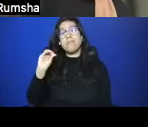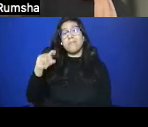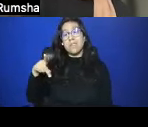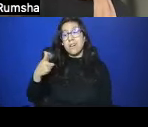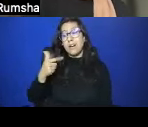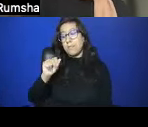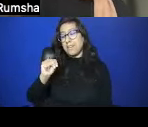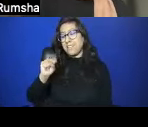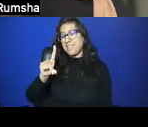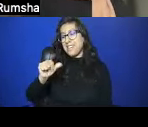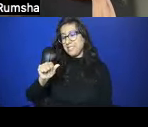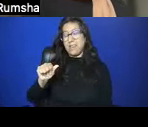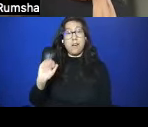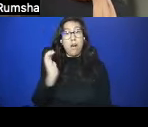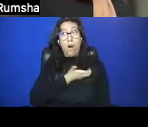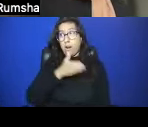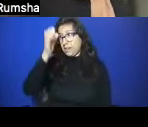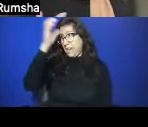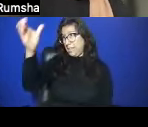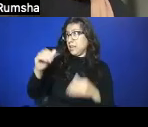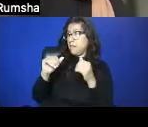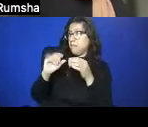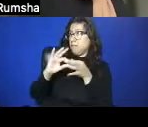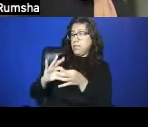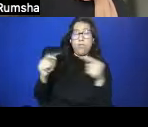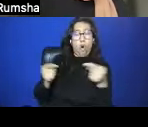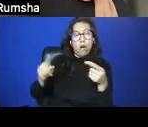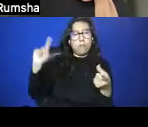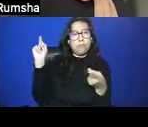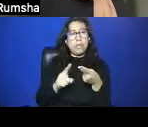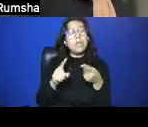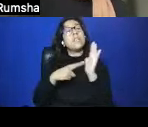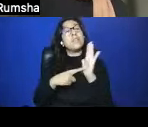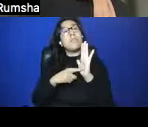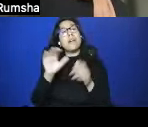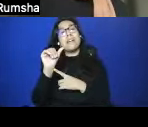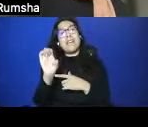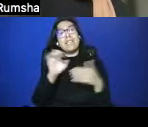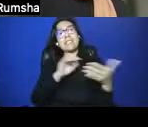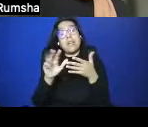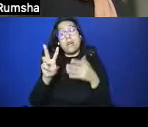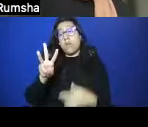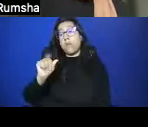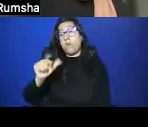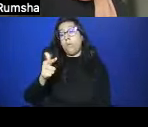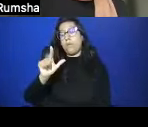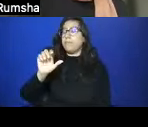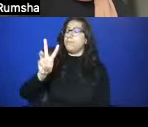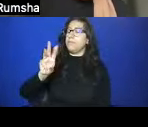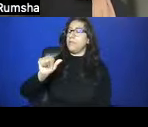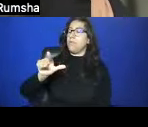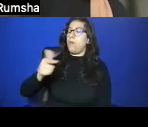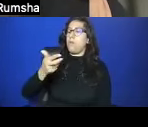minimizes our collective perception of harm. So for example, in the case study about how Walgreens manufactured a crime